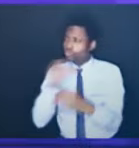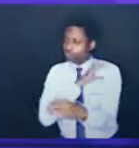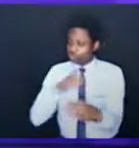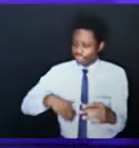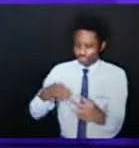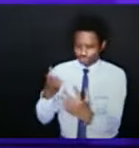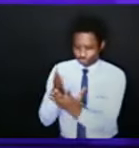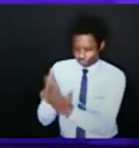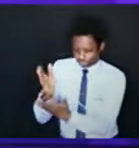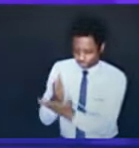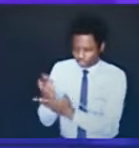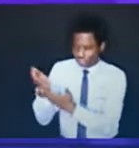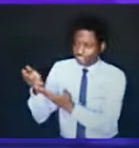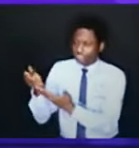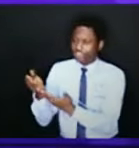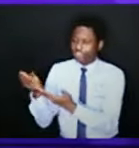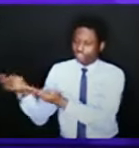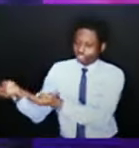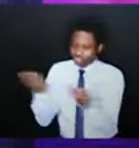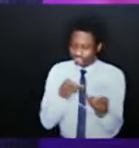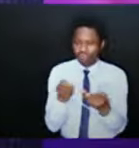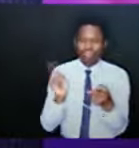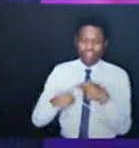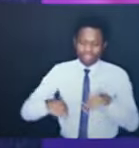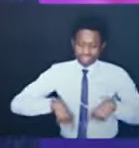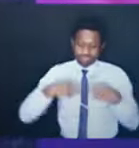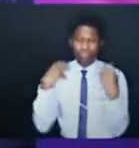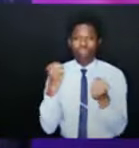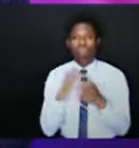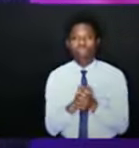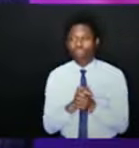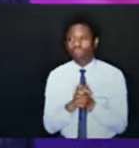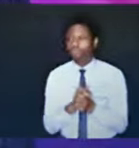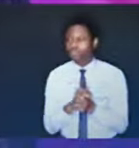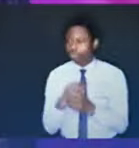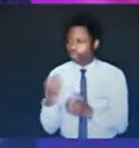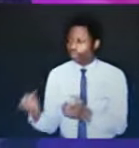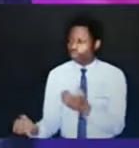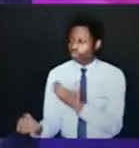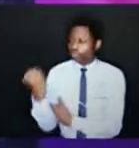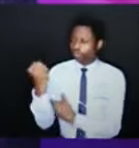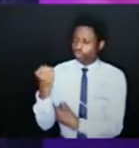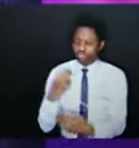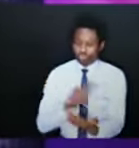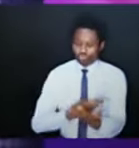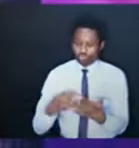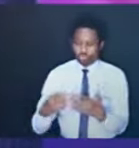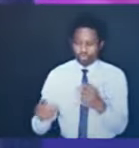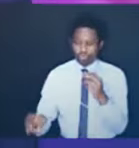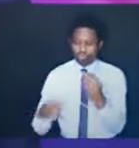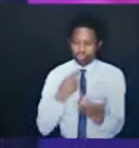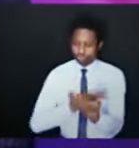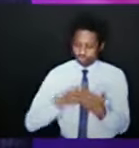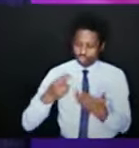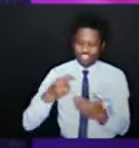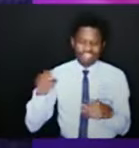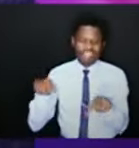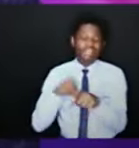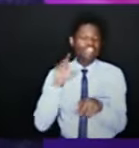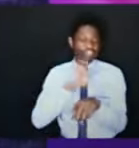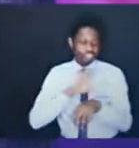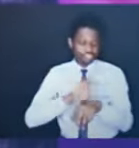to us. Let's uphold our holiness as a church.